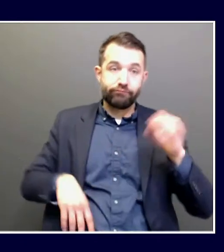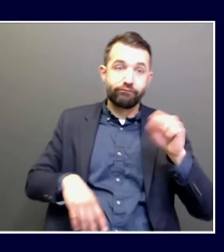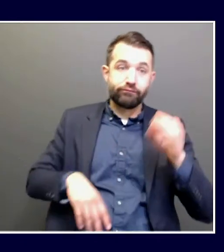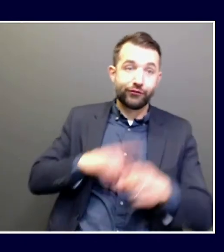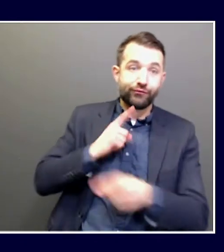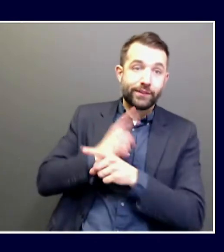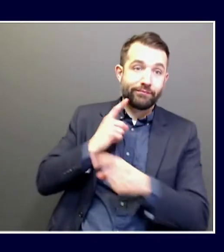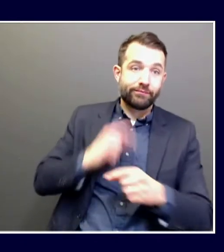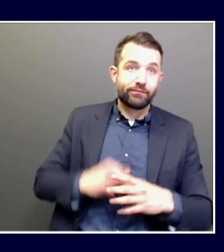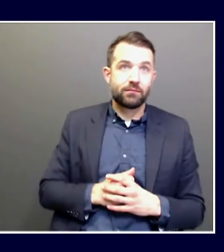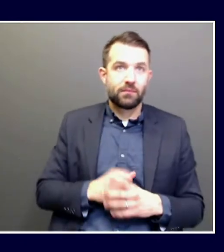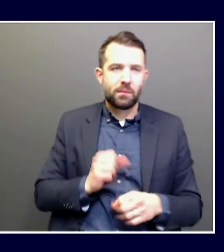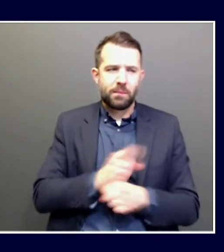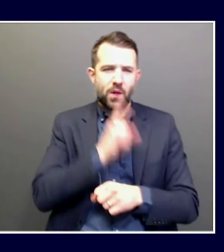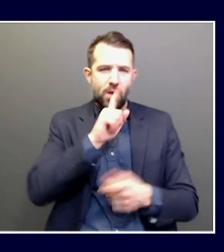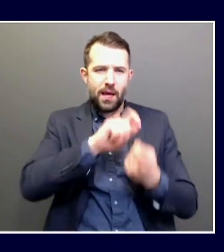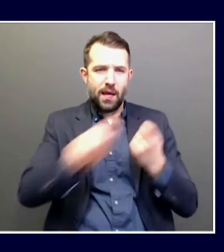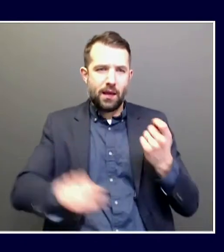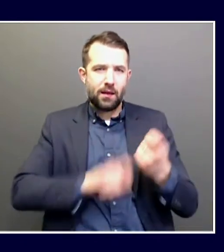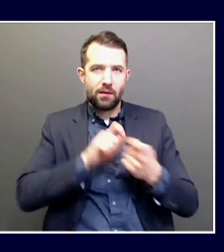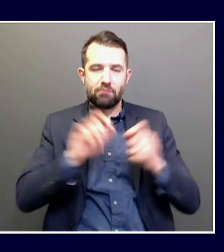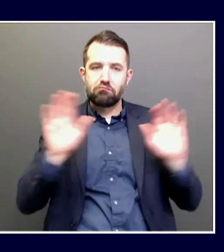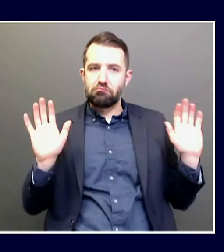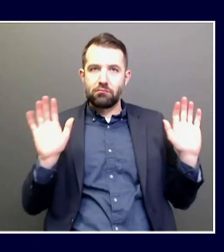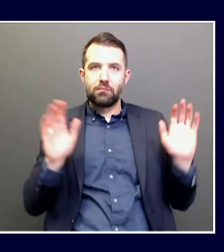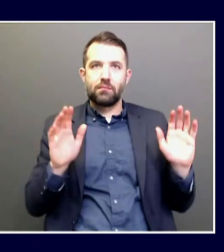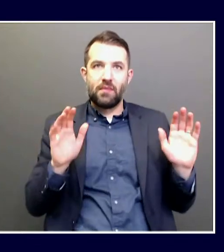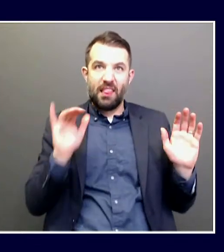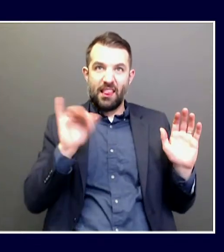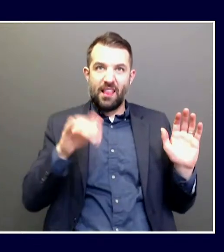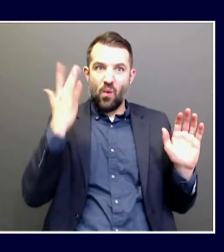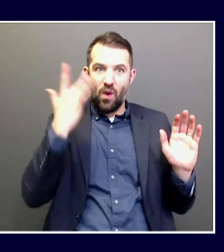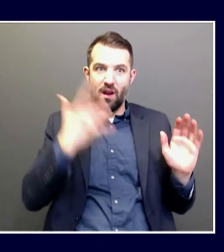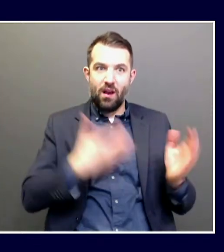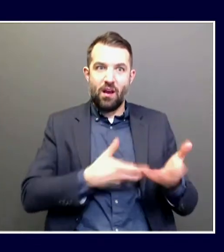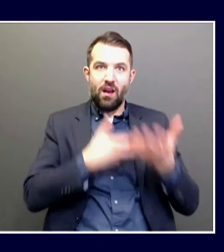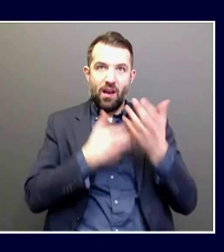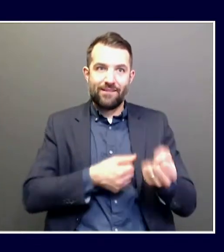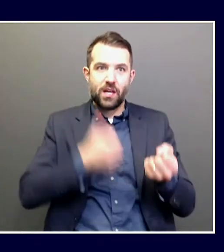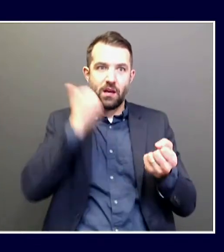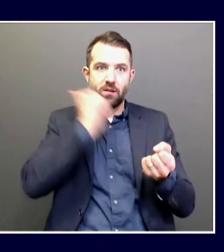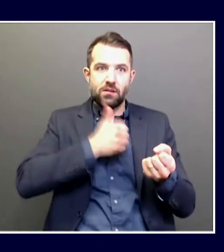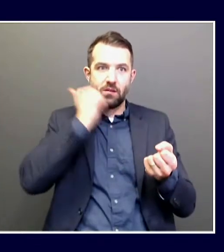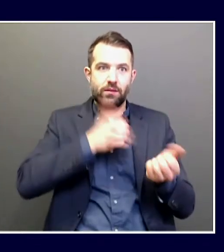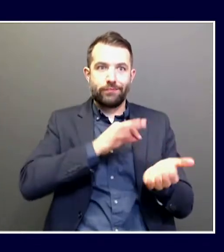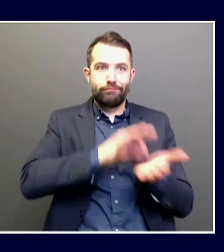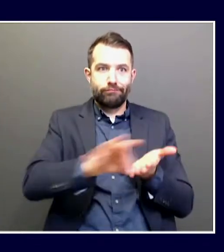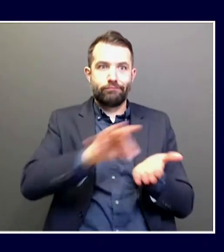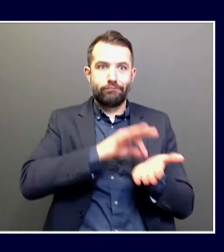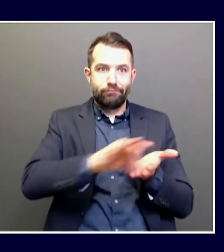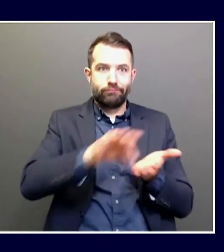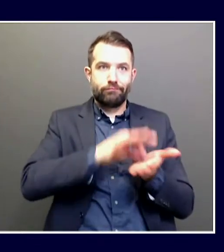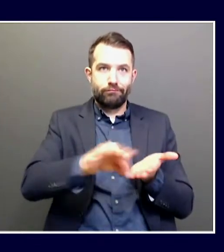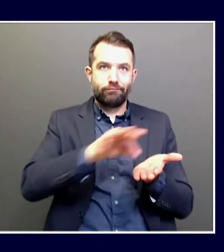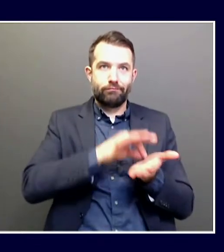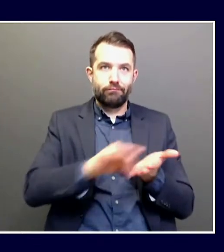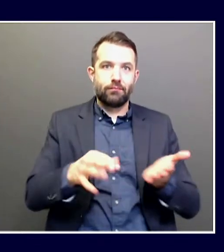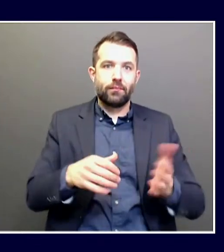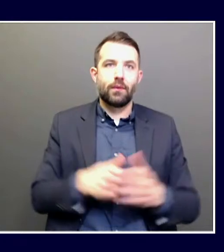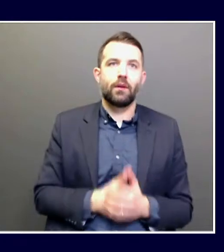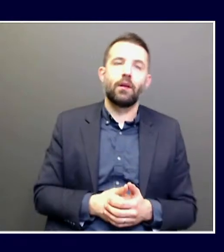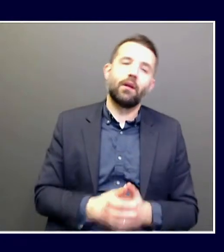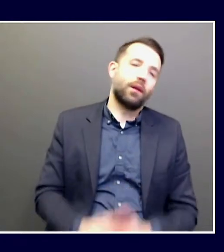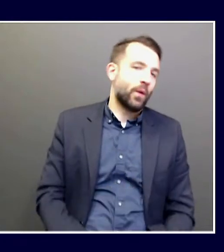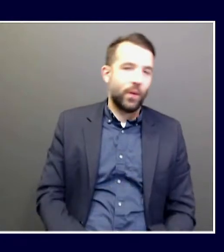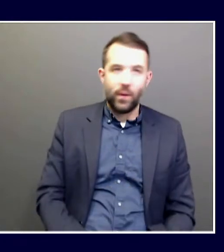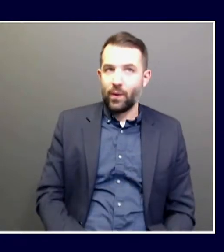So that's the reason you're saying that not to trust the daily case numbers per se. No, it's not to trust them. It's just